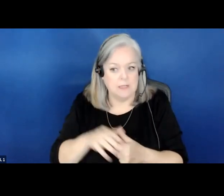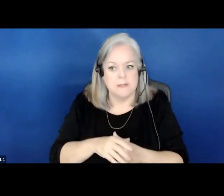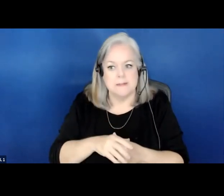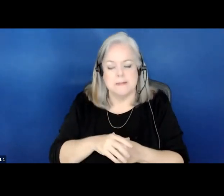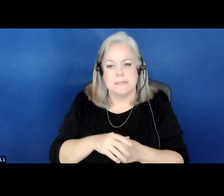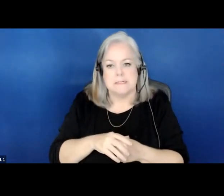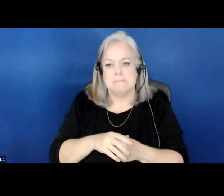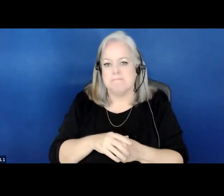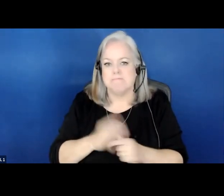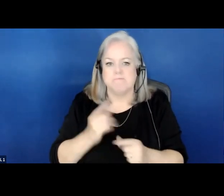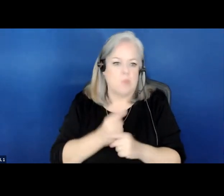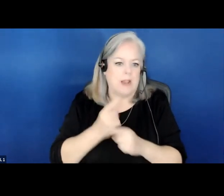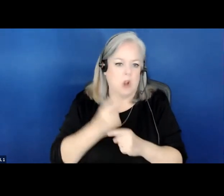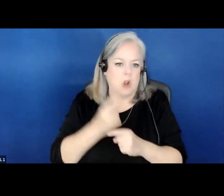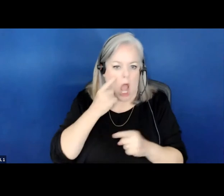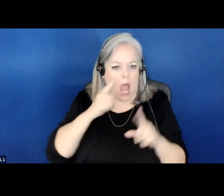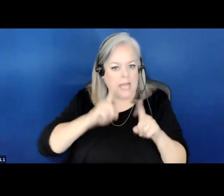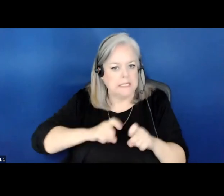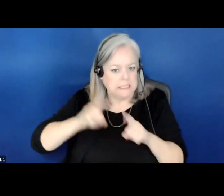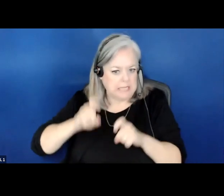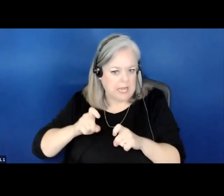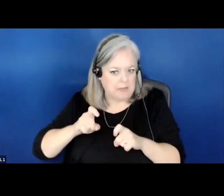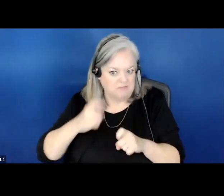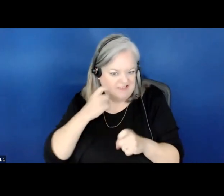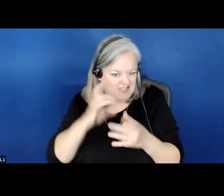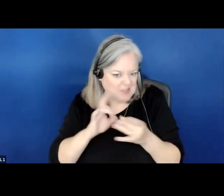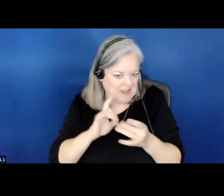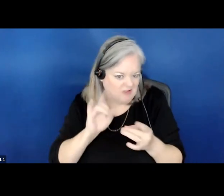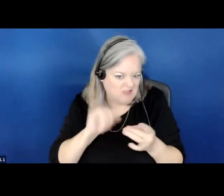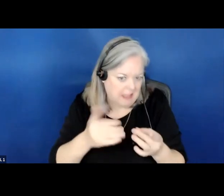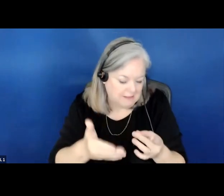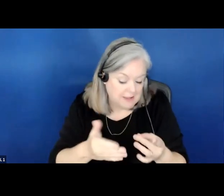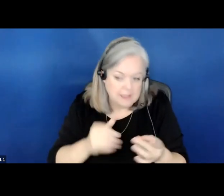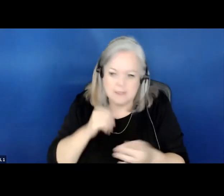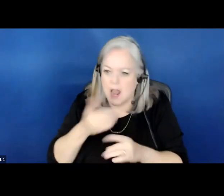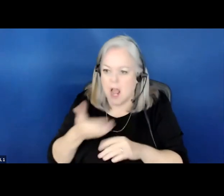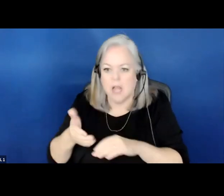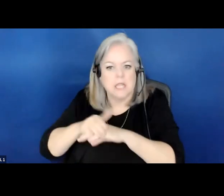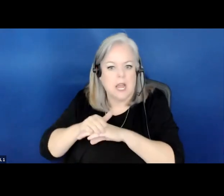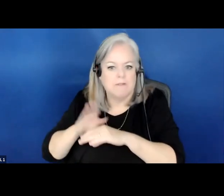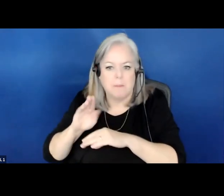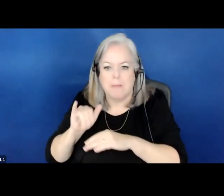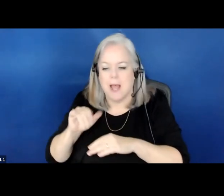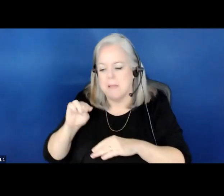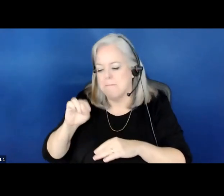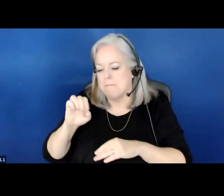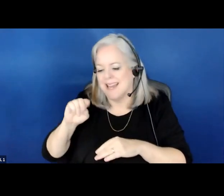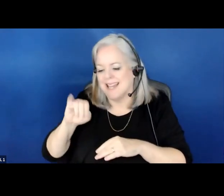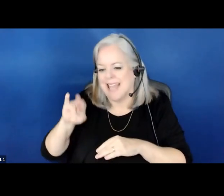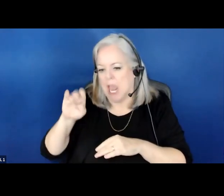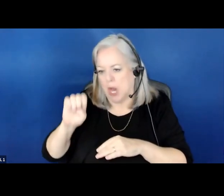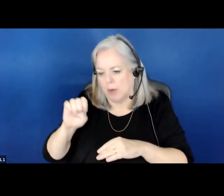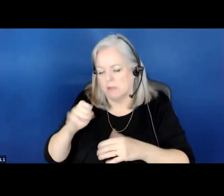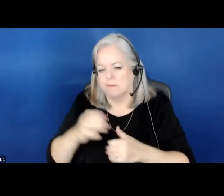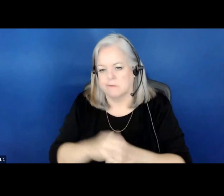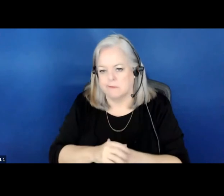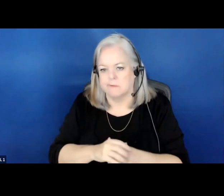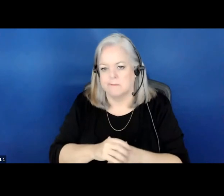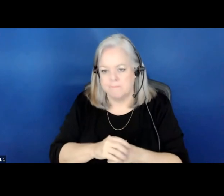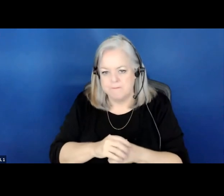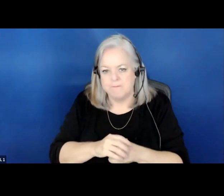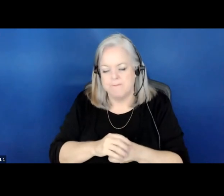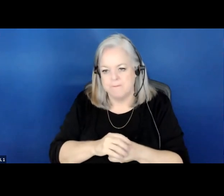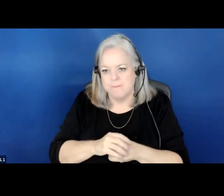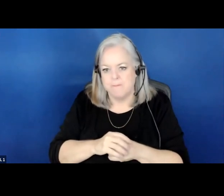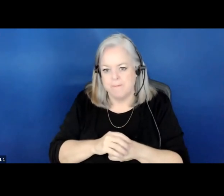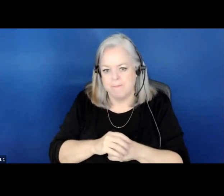Routine eye exams, as we just stated, not covered by Medicare and typically